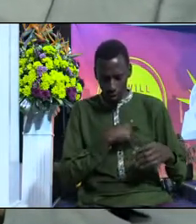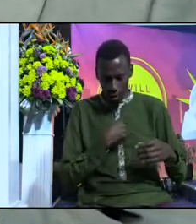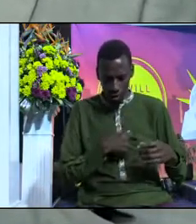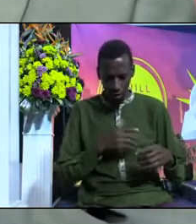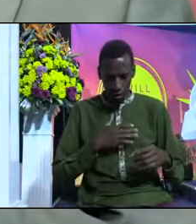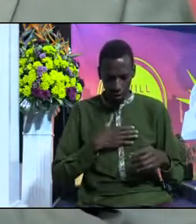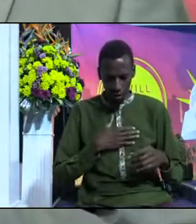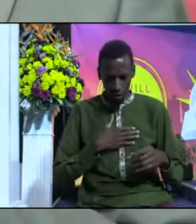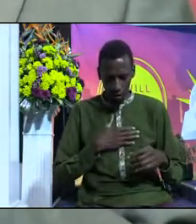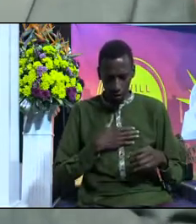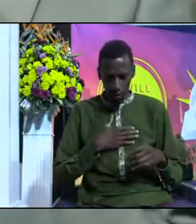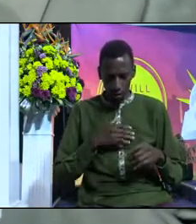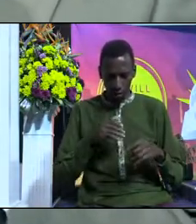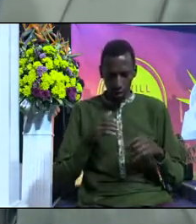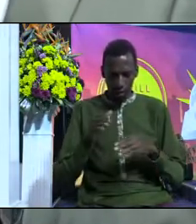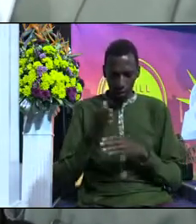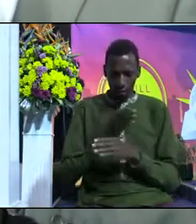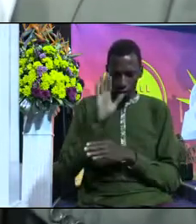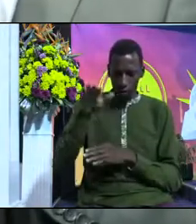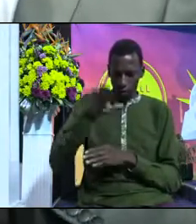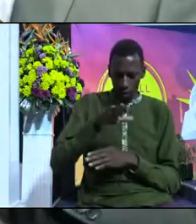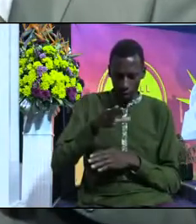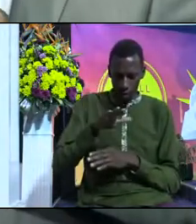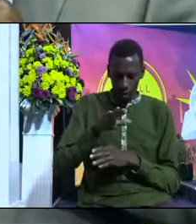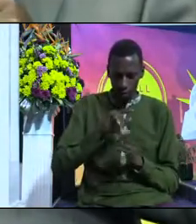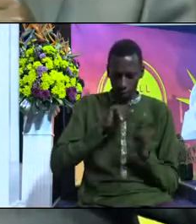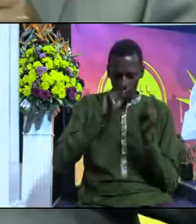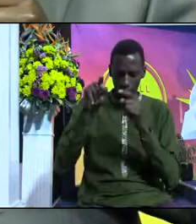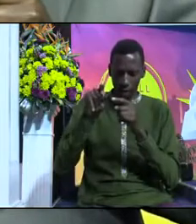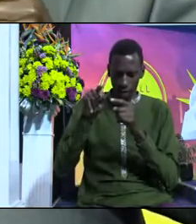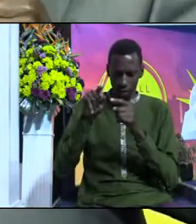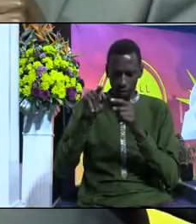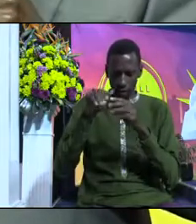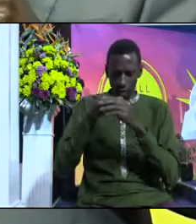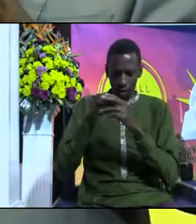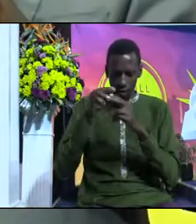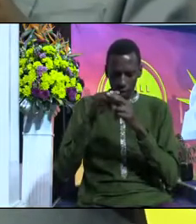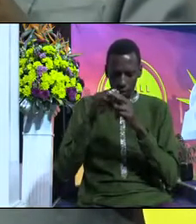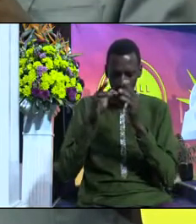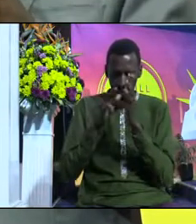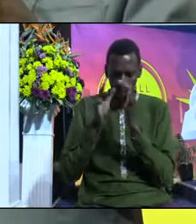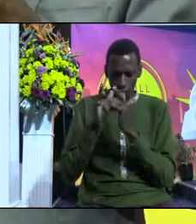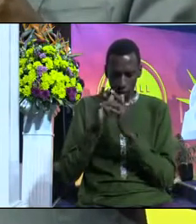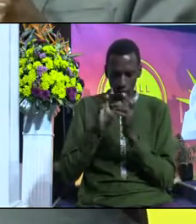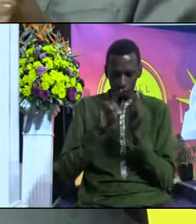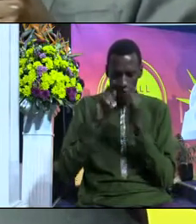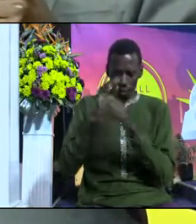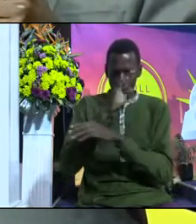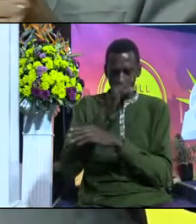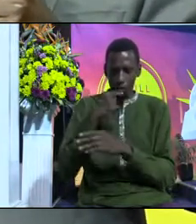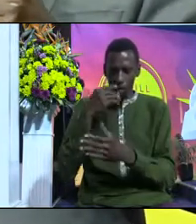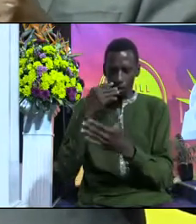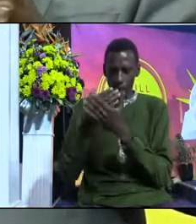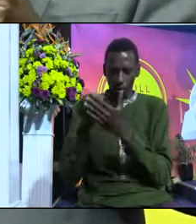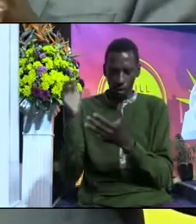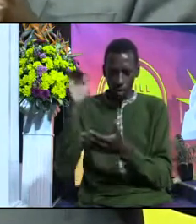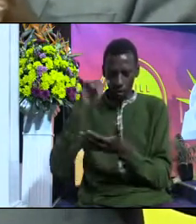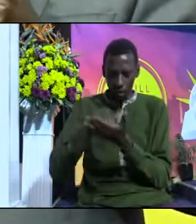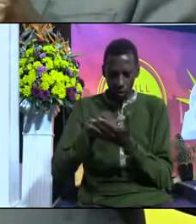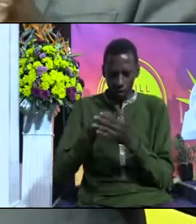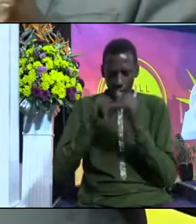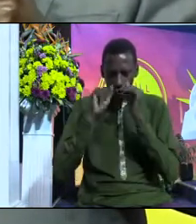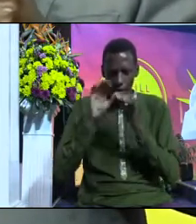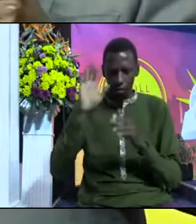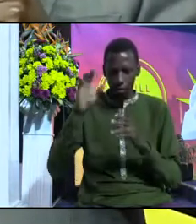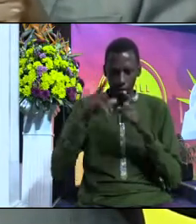of Jesus, we come this evening just to say thank you once again for the blessings of your word. Thank you